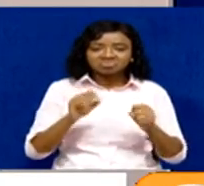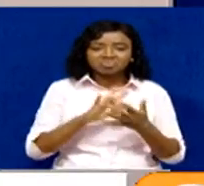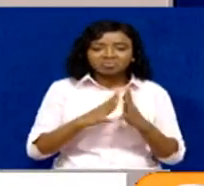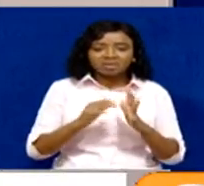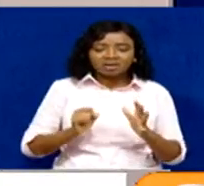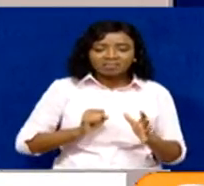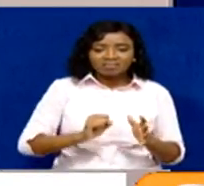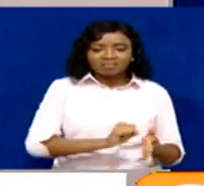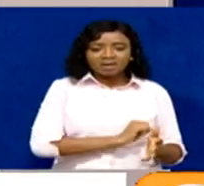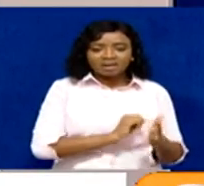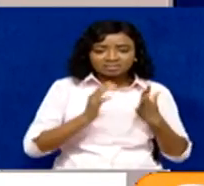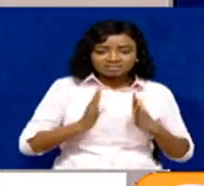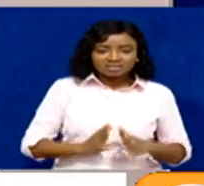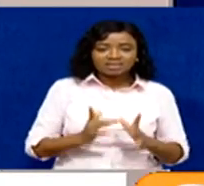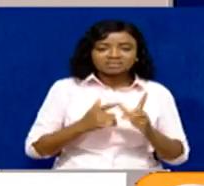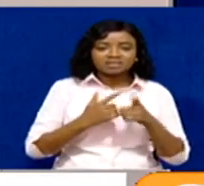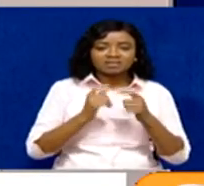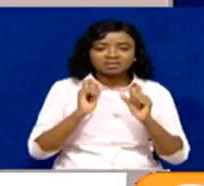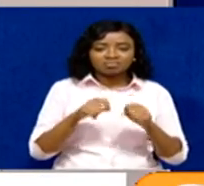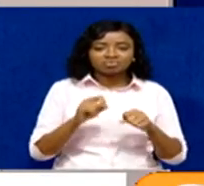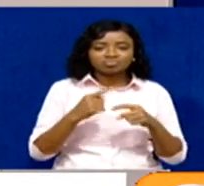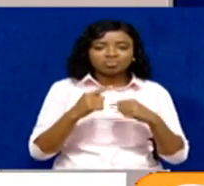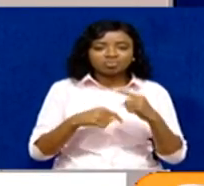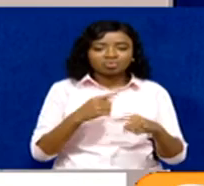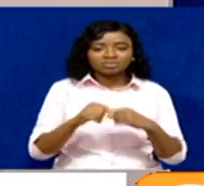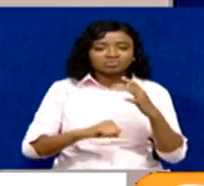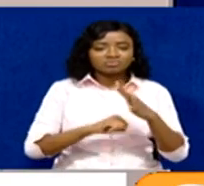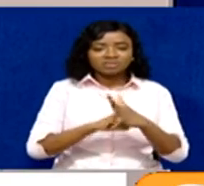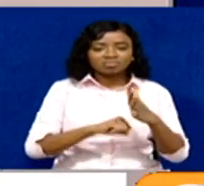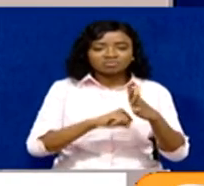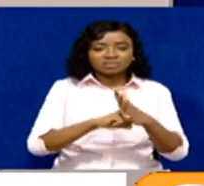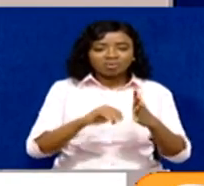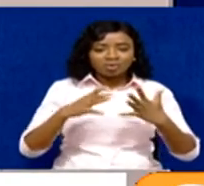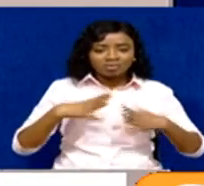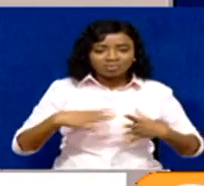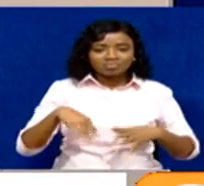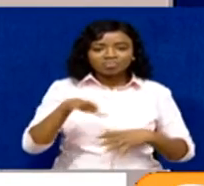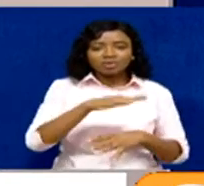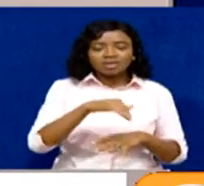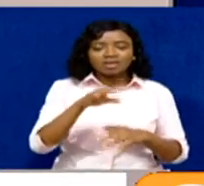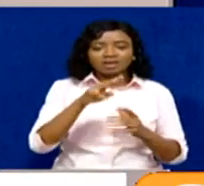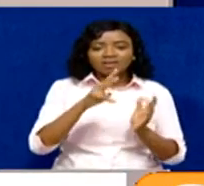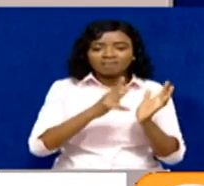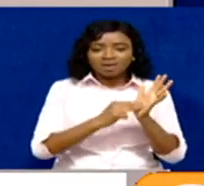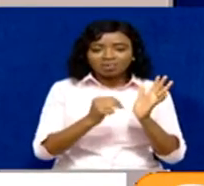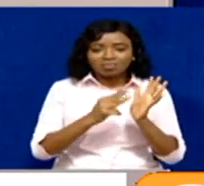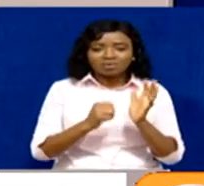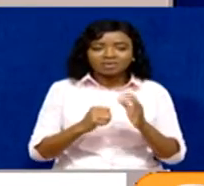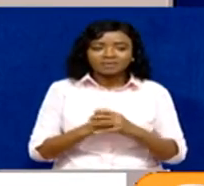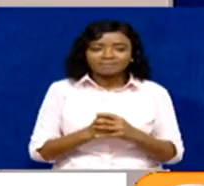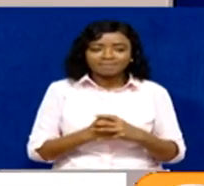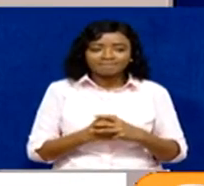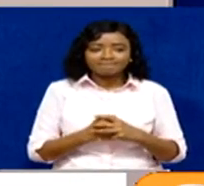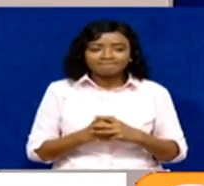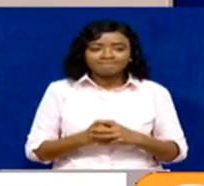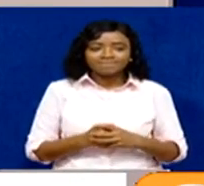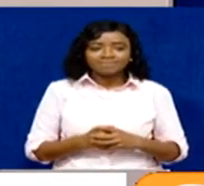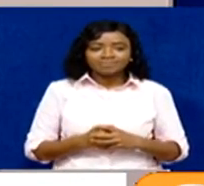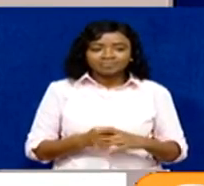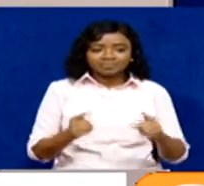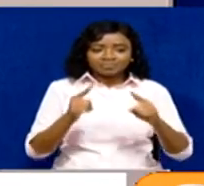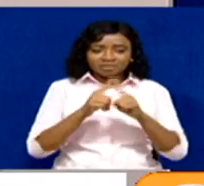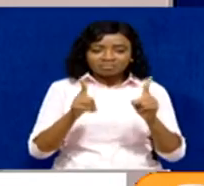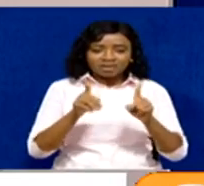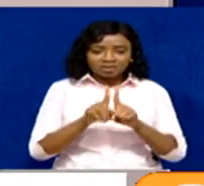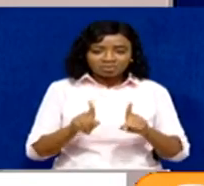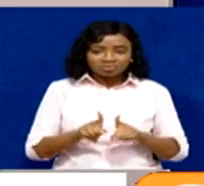could continue to help the people of Makueni in that particular role. But I think